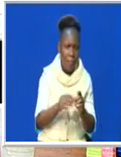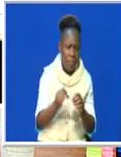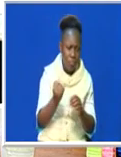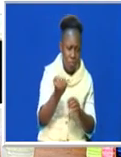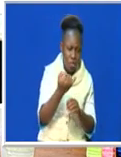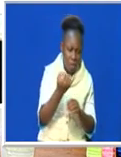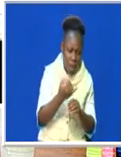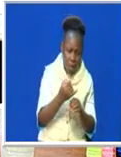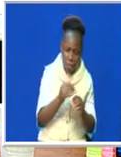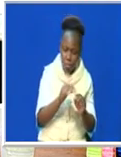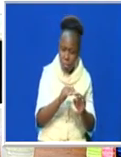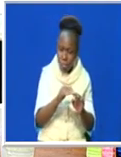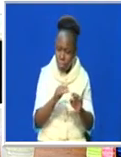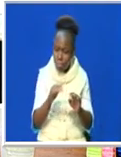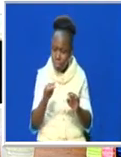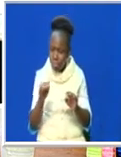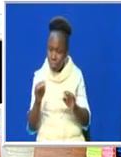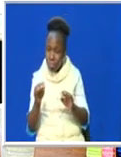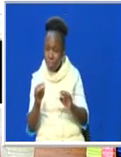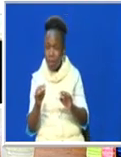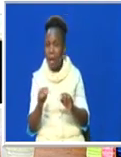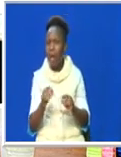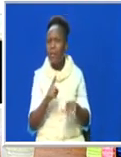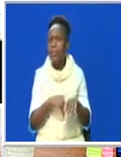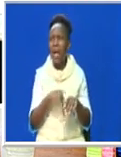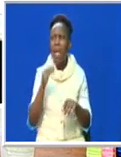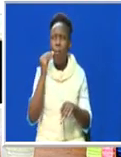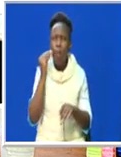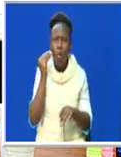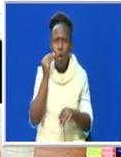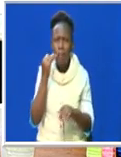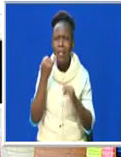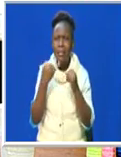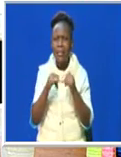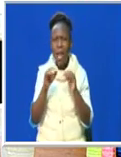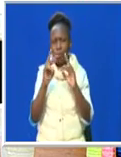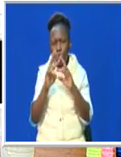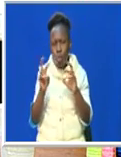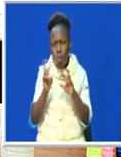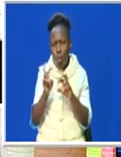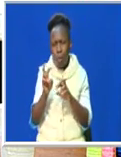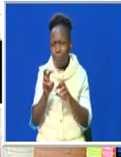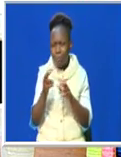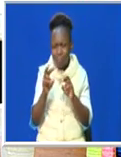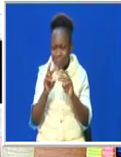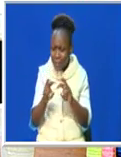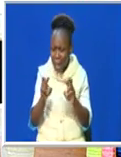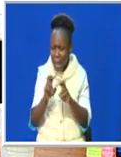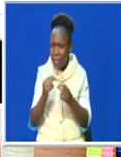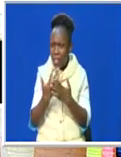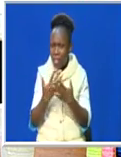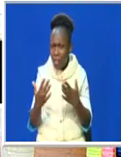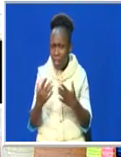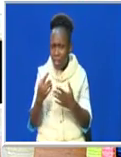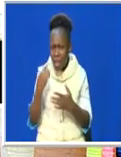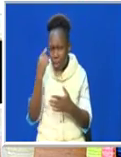Look around you and see whether you can see items